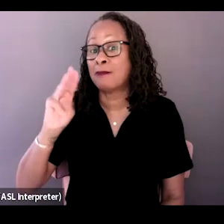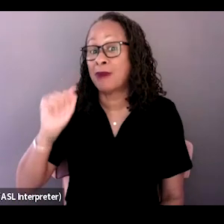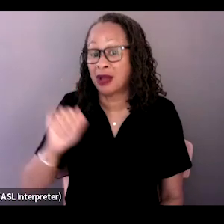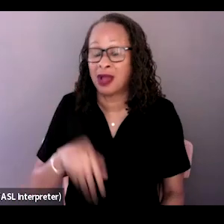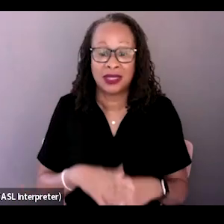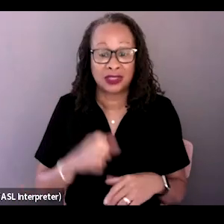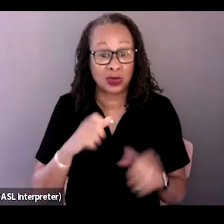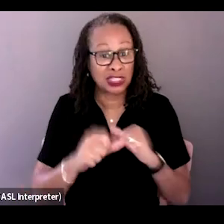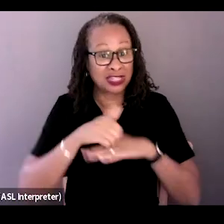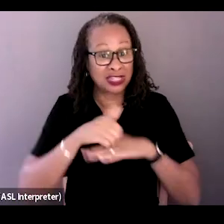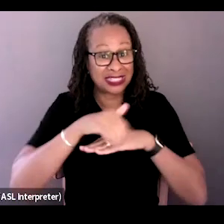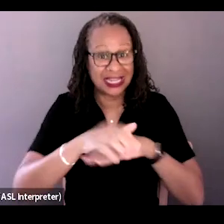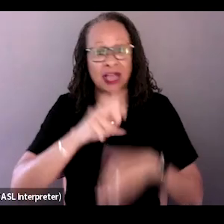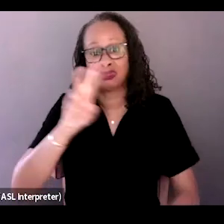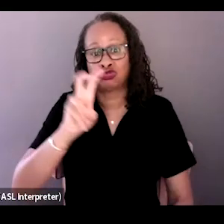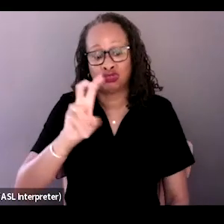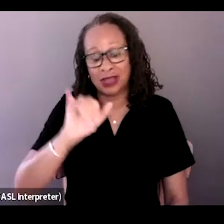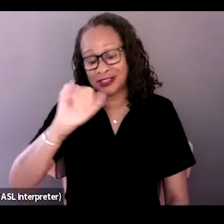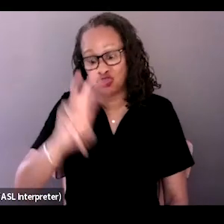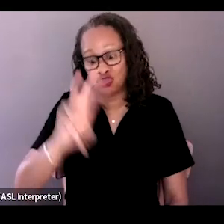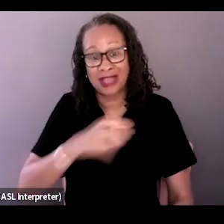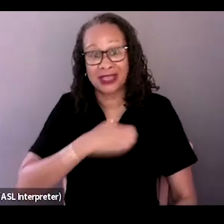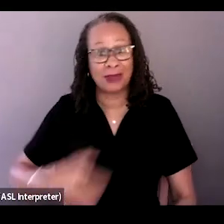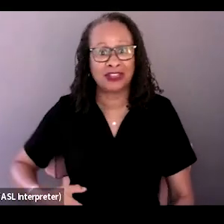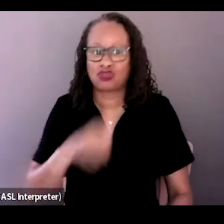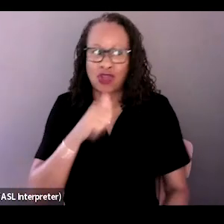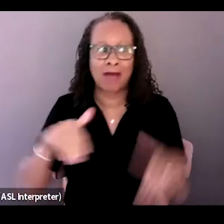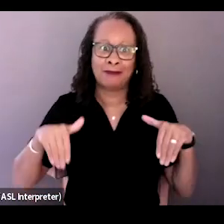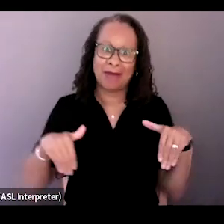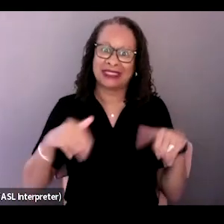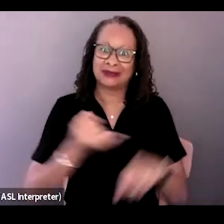still, they're not passive instruments. They're very much sort of like,